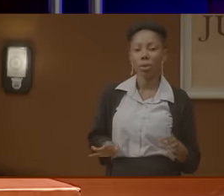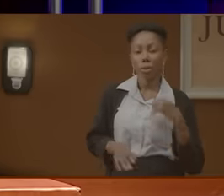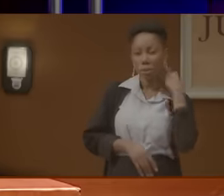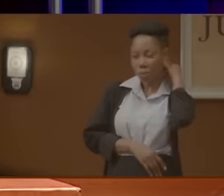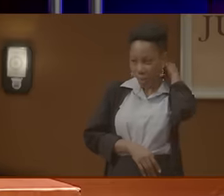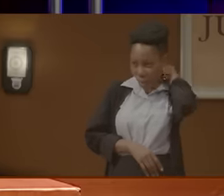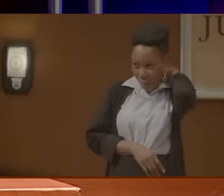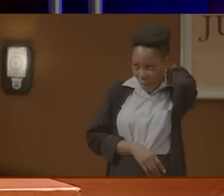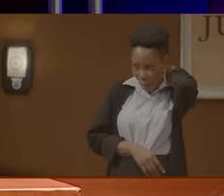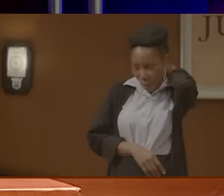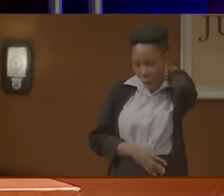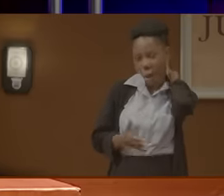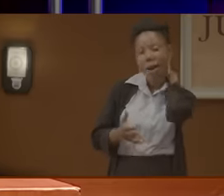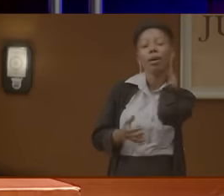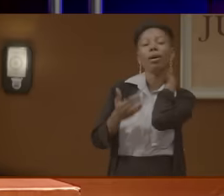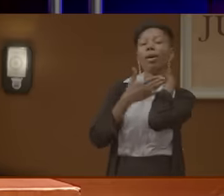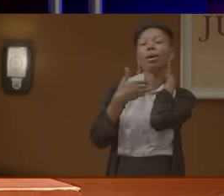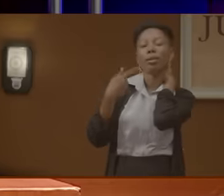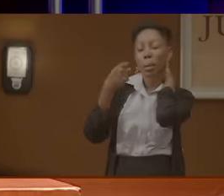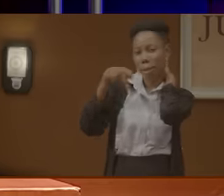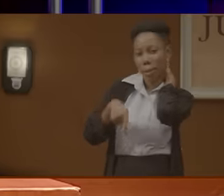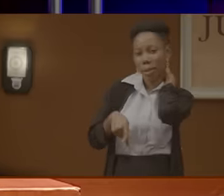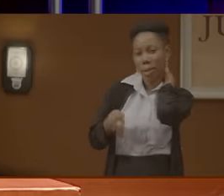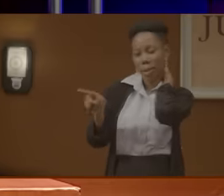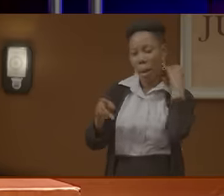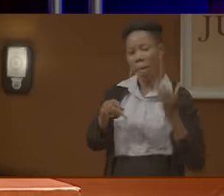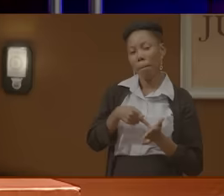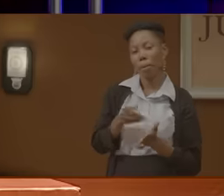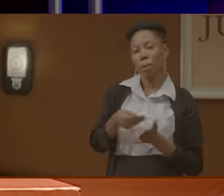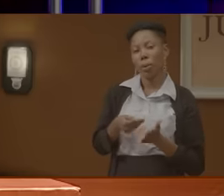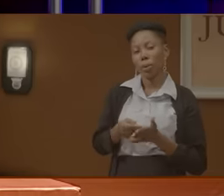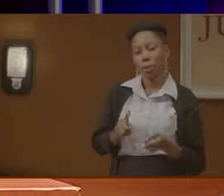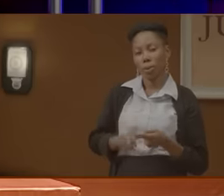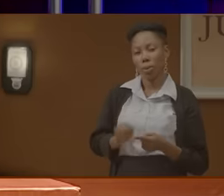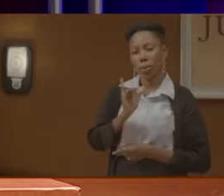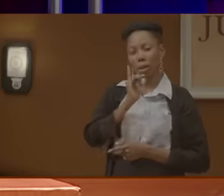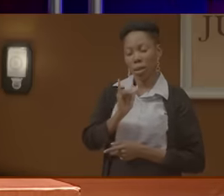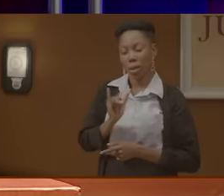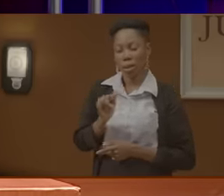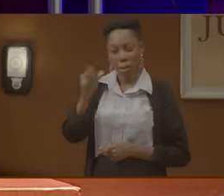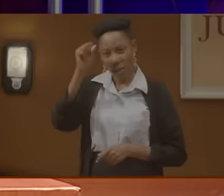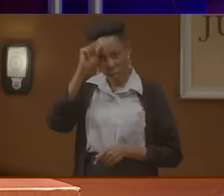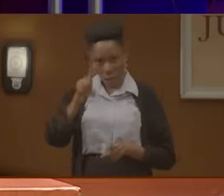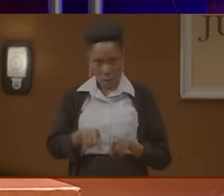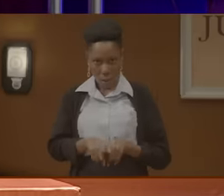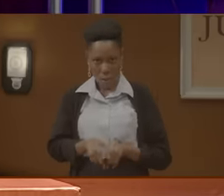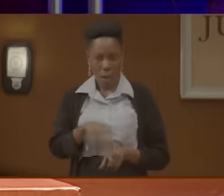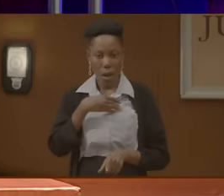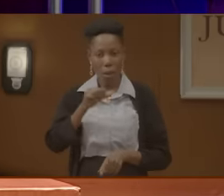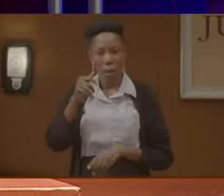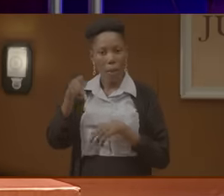So the person that I pay money to is one of their sisters. But the other person that collecting NEPA